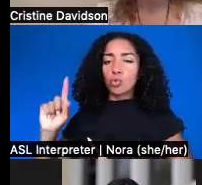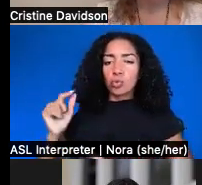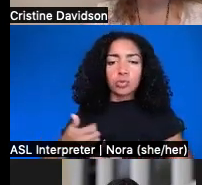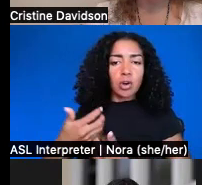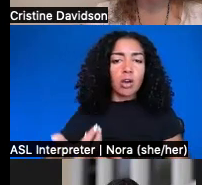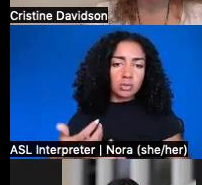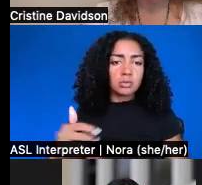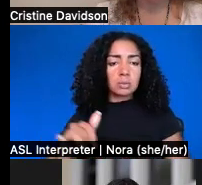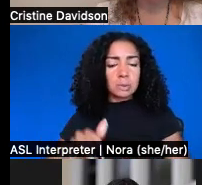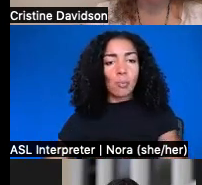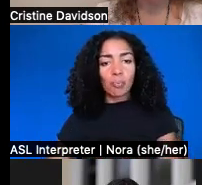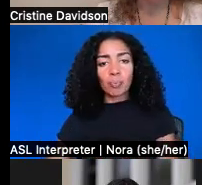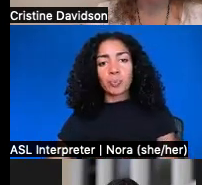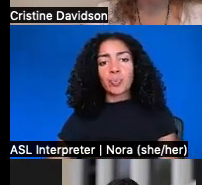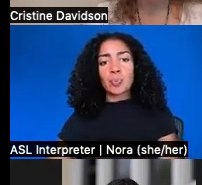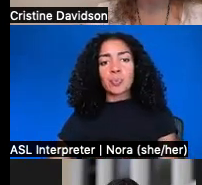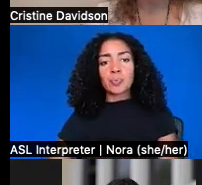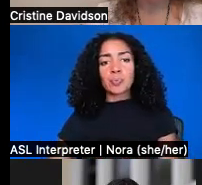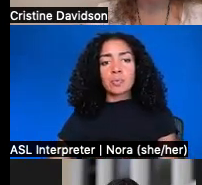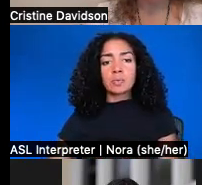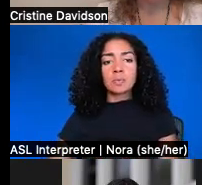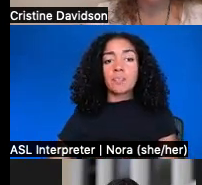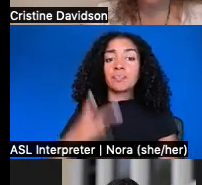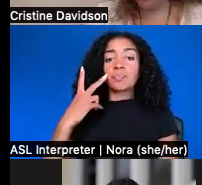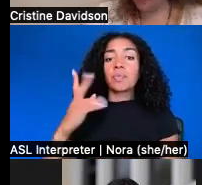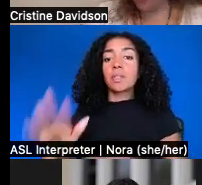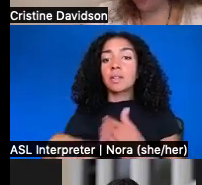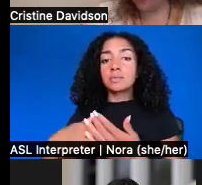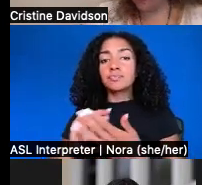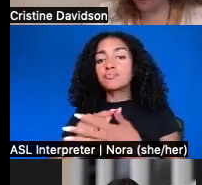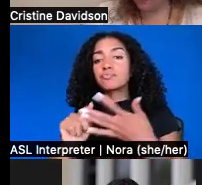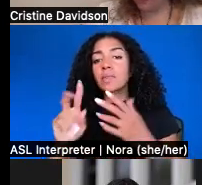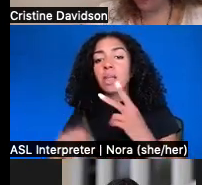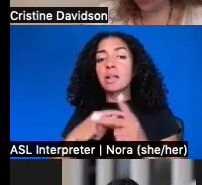I mean, these isms here are just